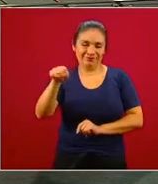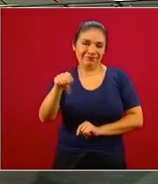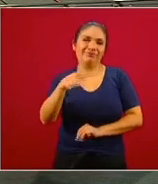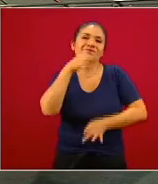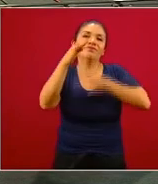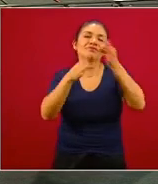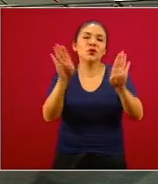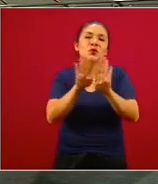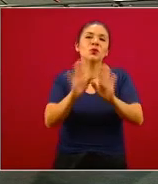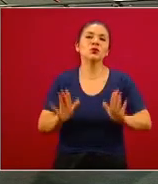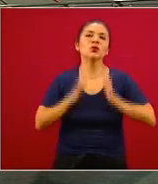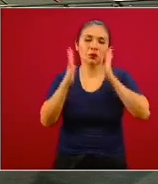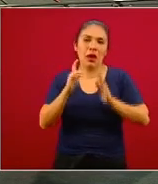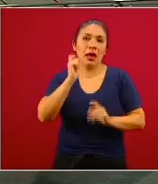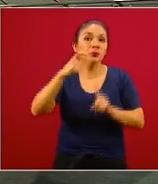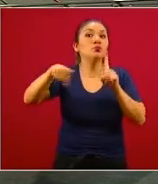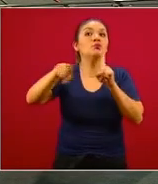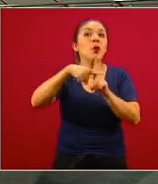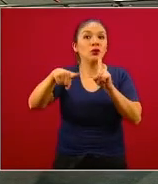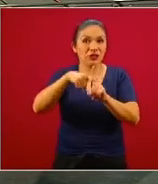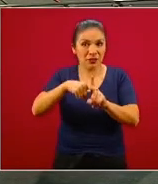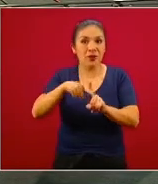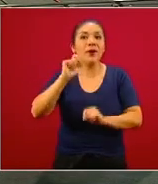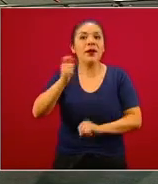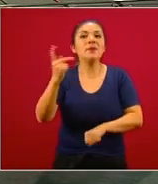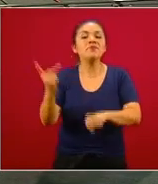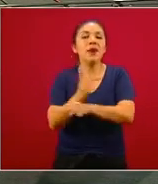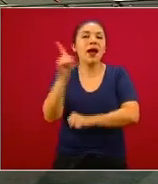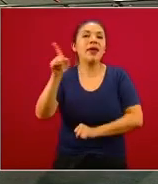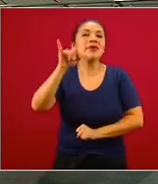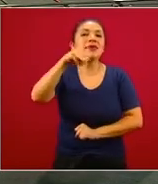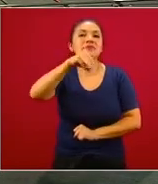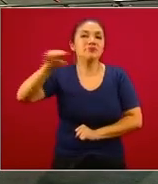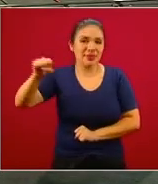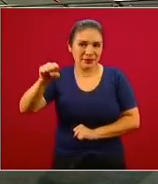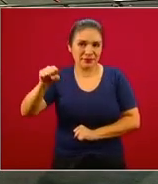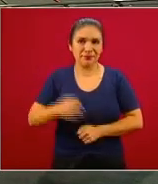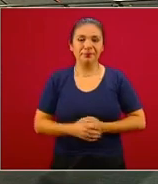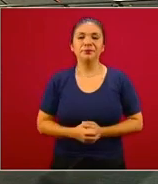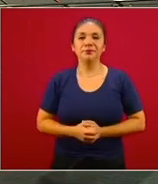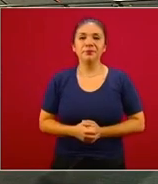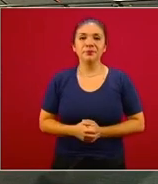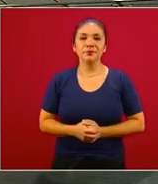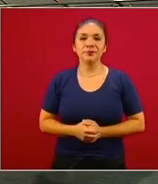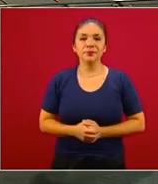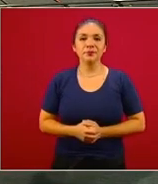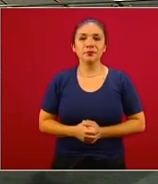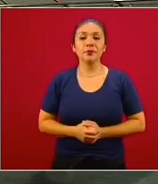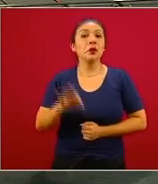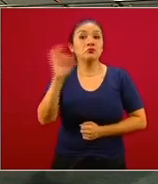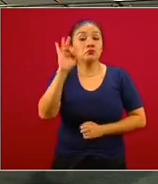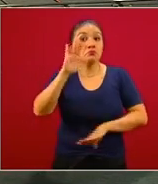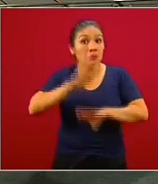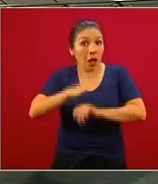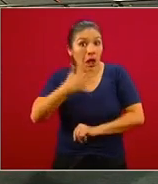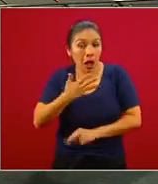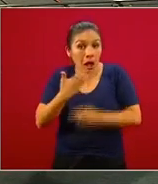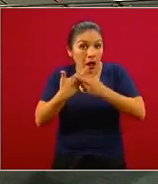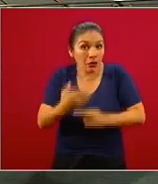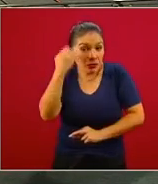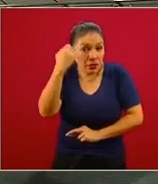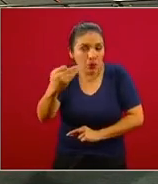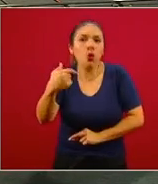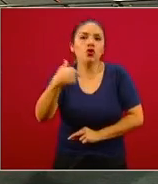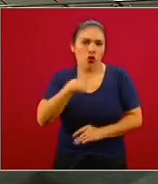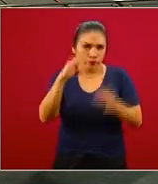quemarla. very special Son information noticias that I won't be positivas sobre lo que revealing está right now, haciendo but el IMSS there are al two respecto. positive La surprises velocidad about con que what vamos a IMSS presentar is currently el doing,